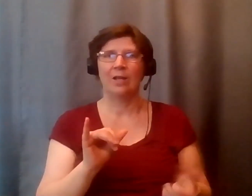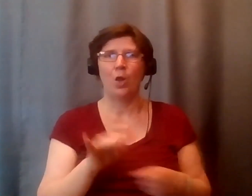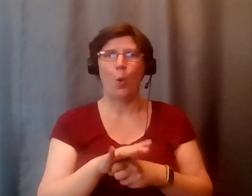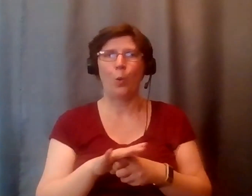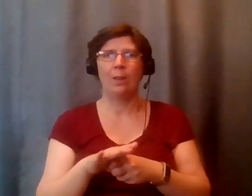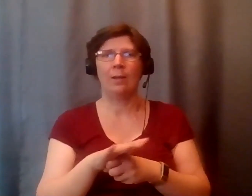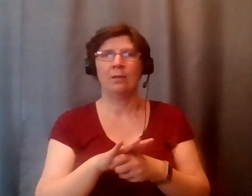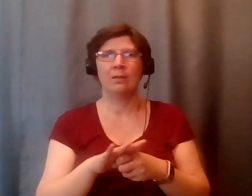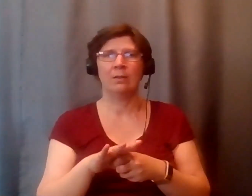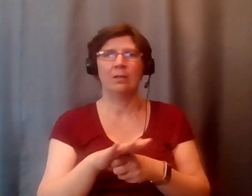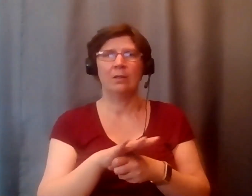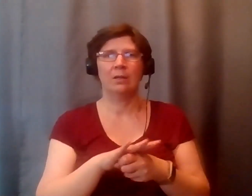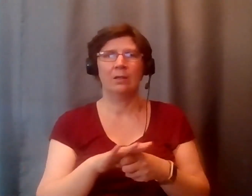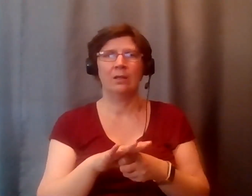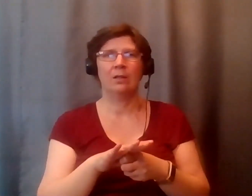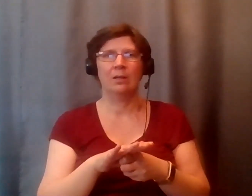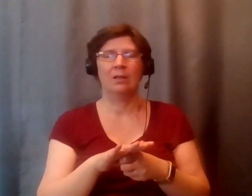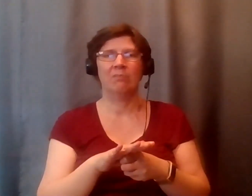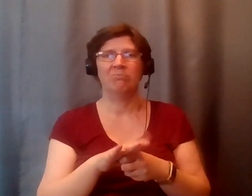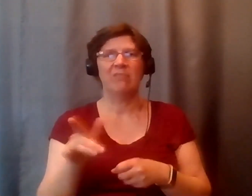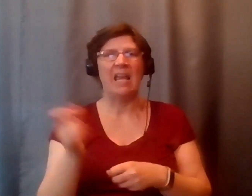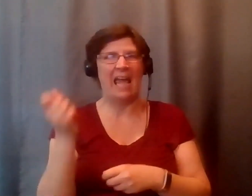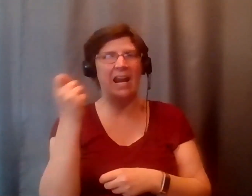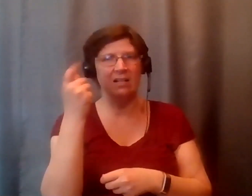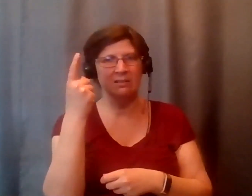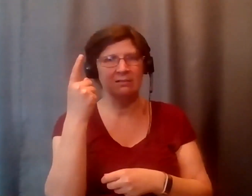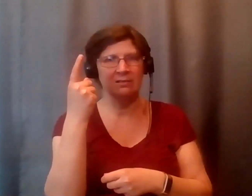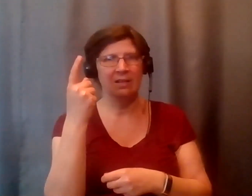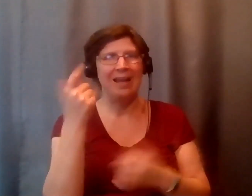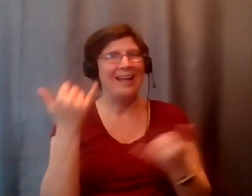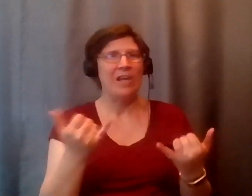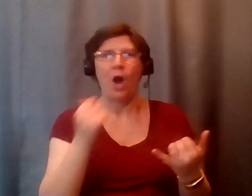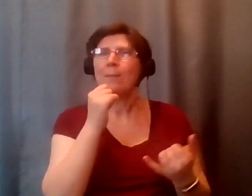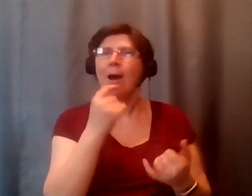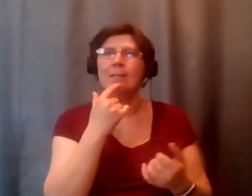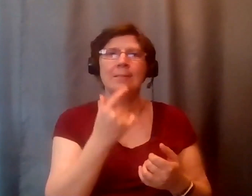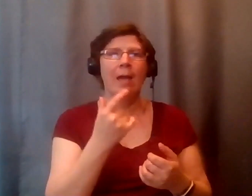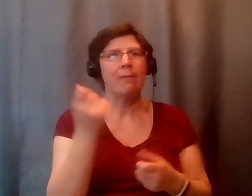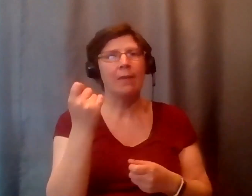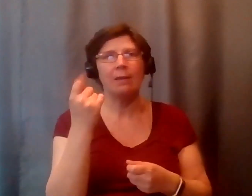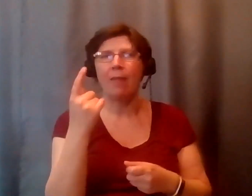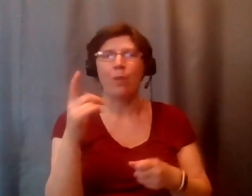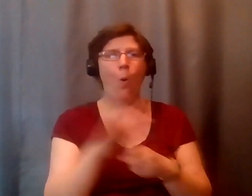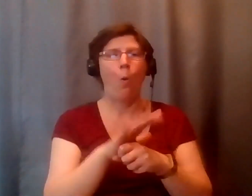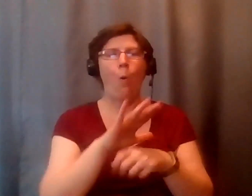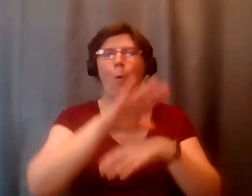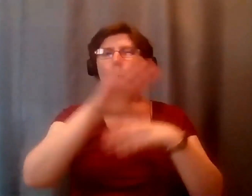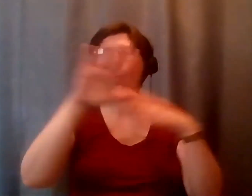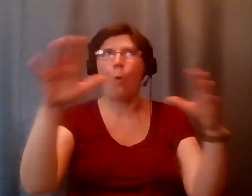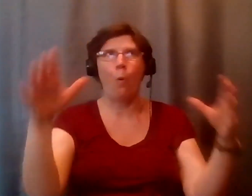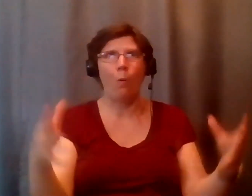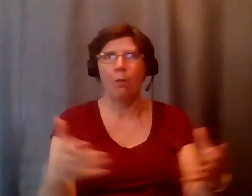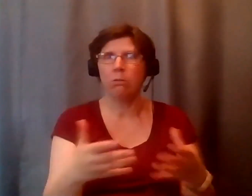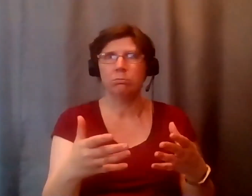locally they get it. Now, I'm not saying they get the whole picture, but they definitely